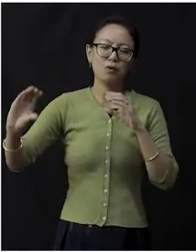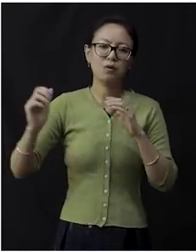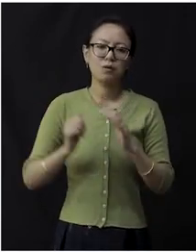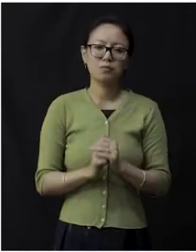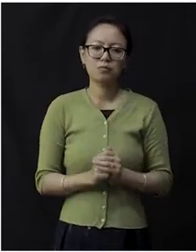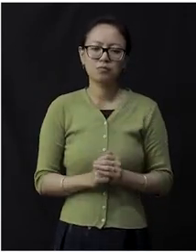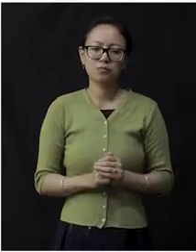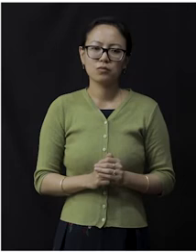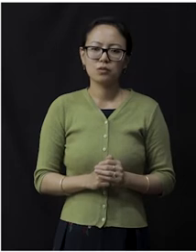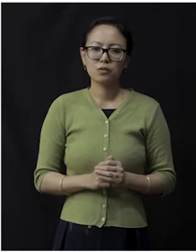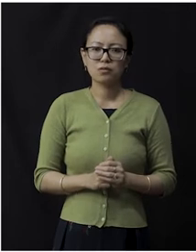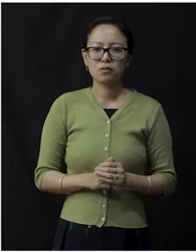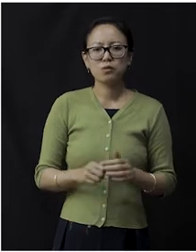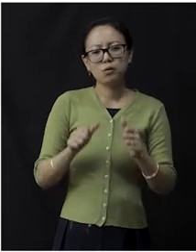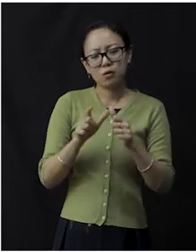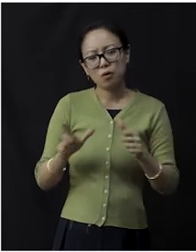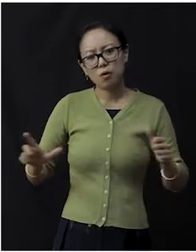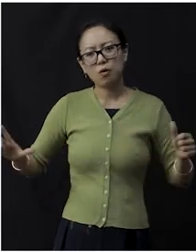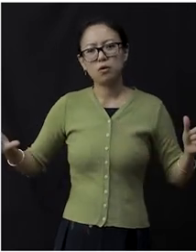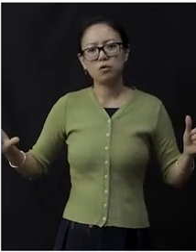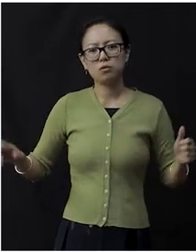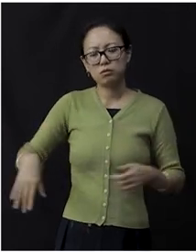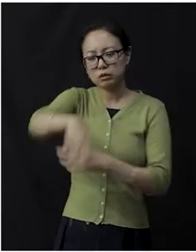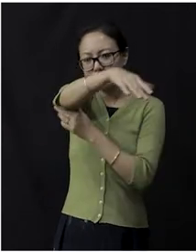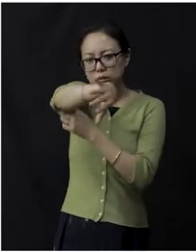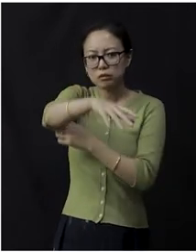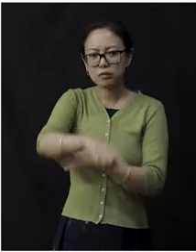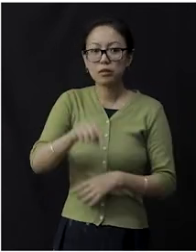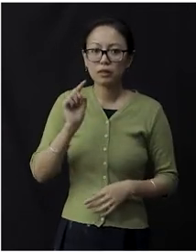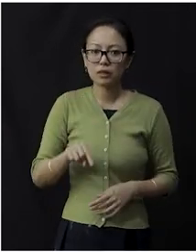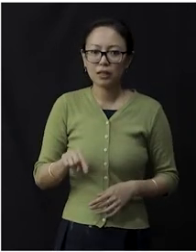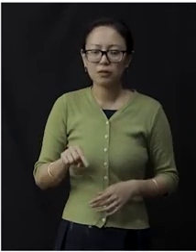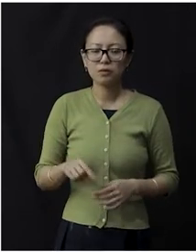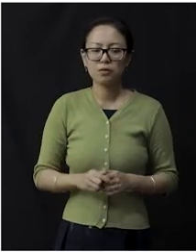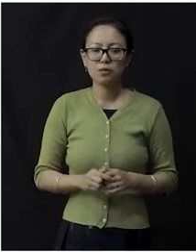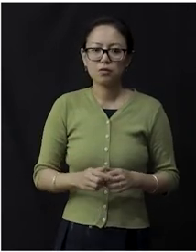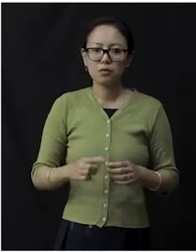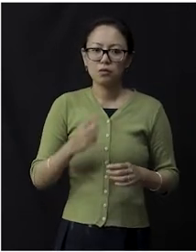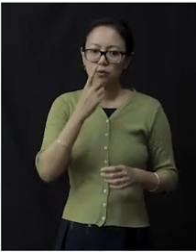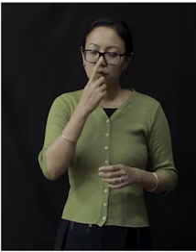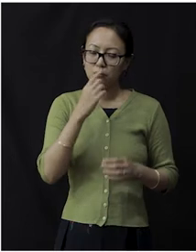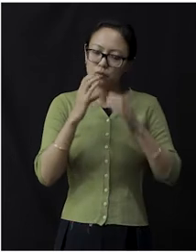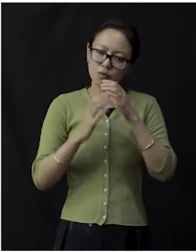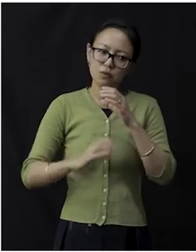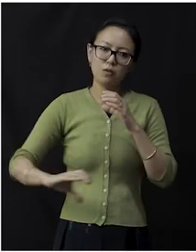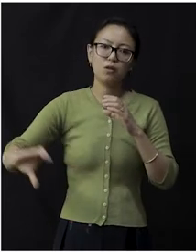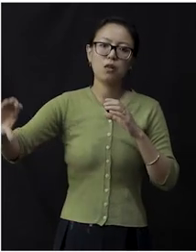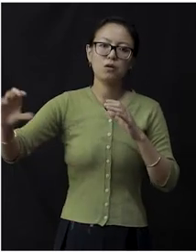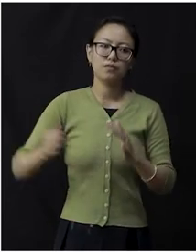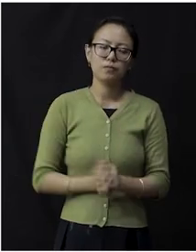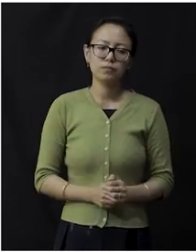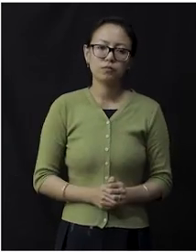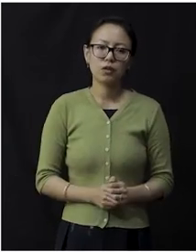elephants also just like him with the trunk. So this was